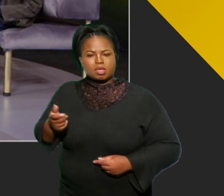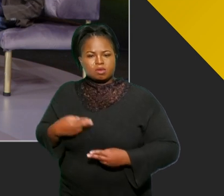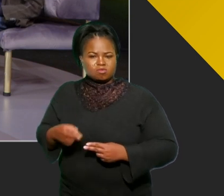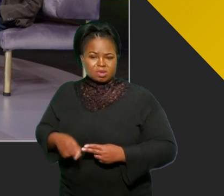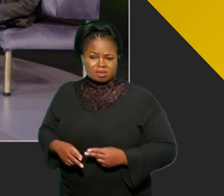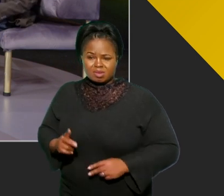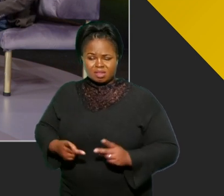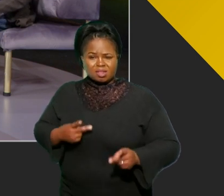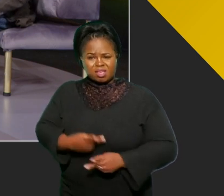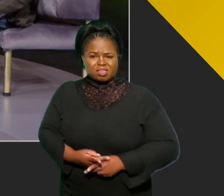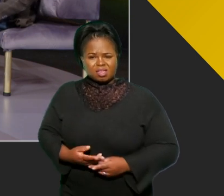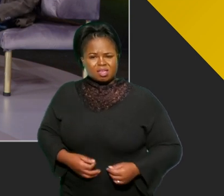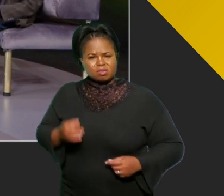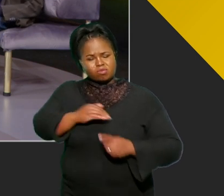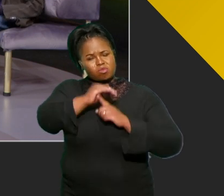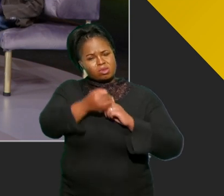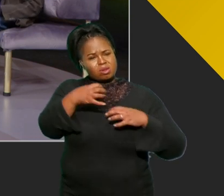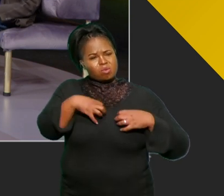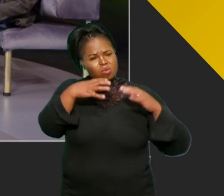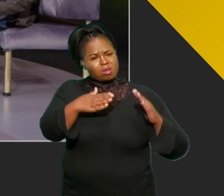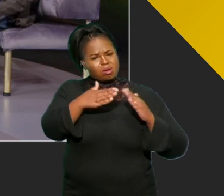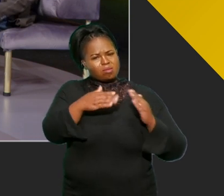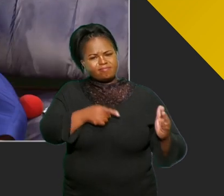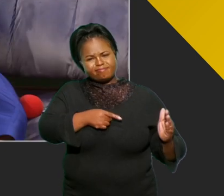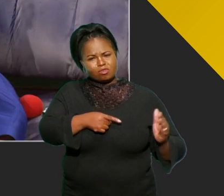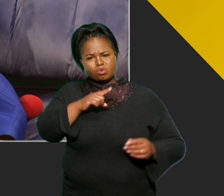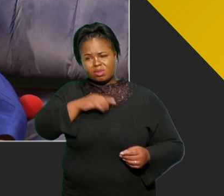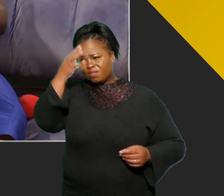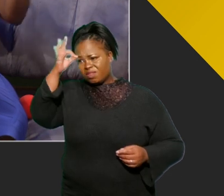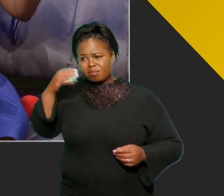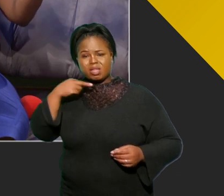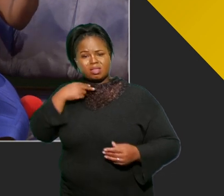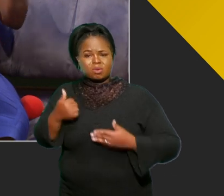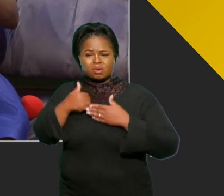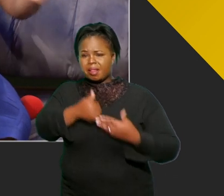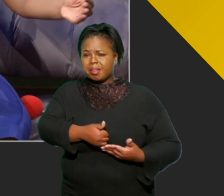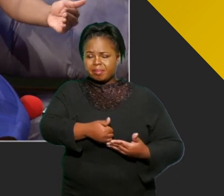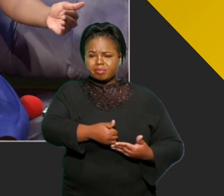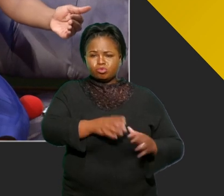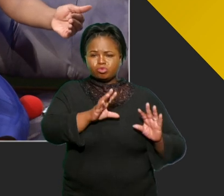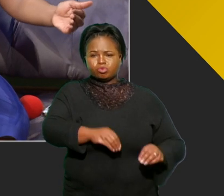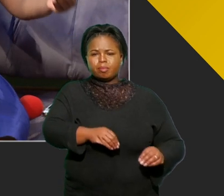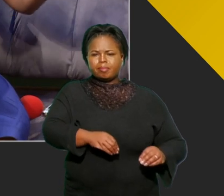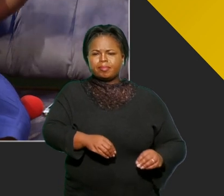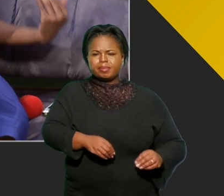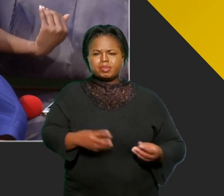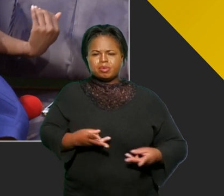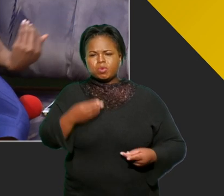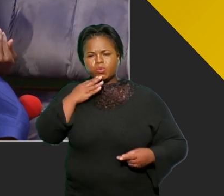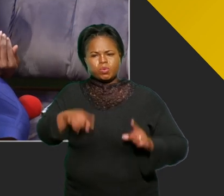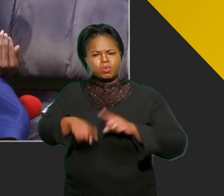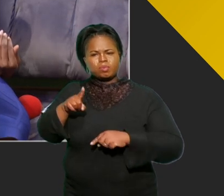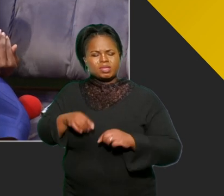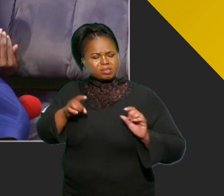same time also protecting the landlord because if the state fails to give to stop that homelessness, the landlord